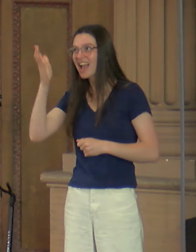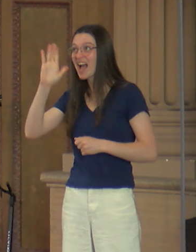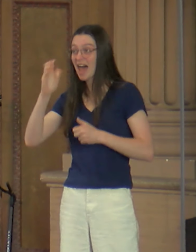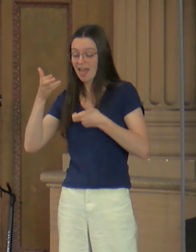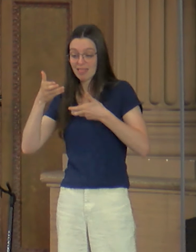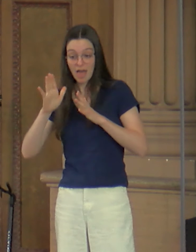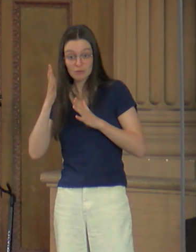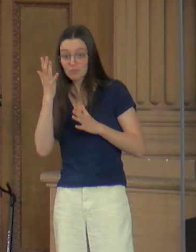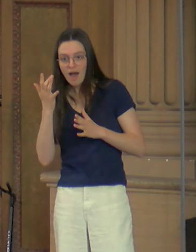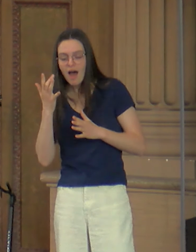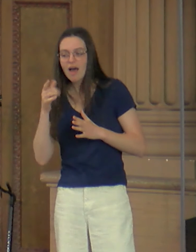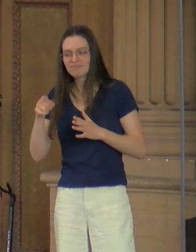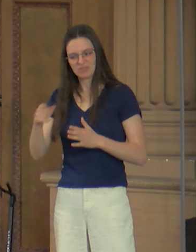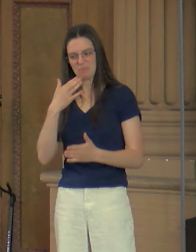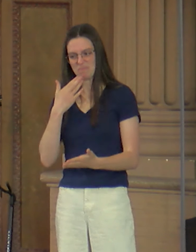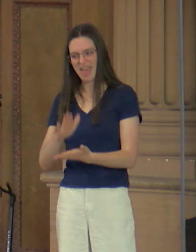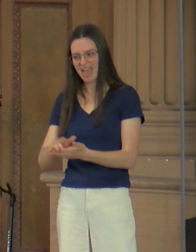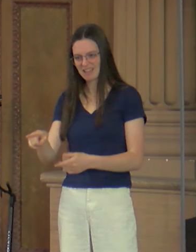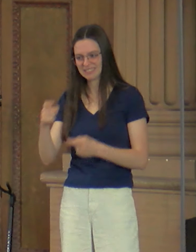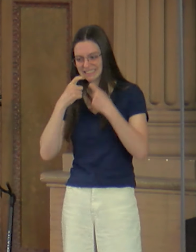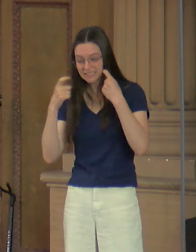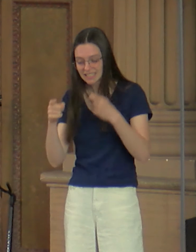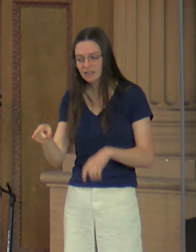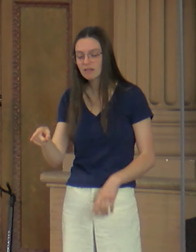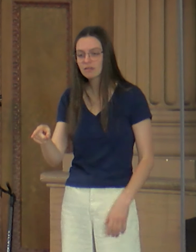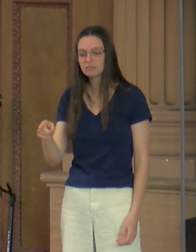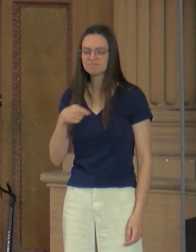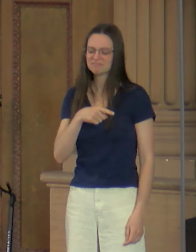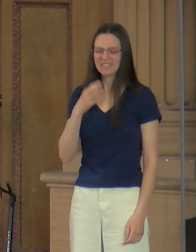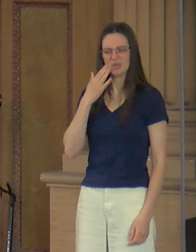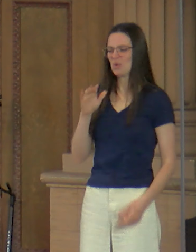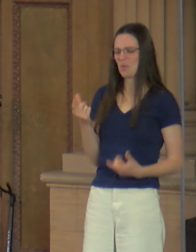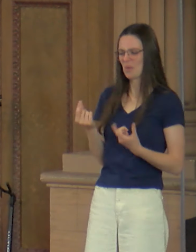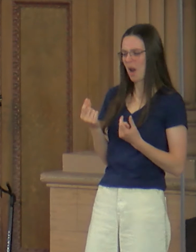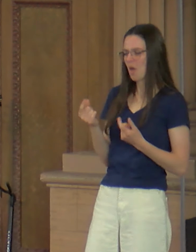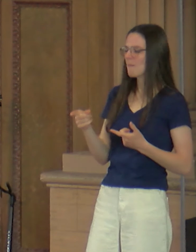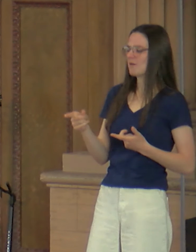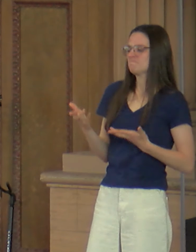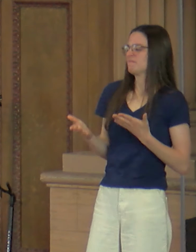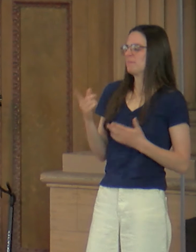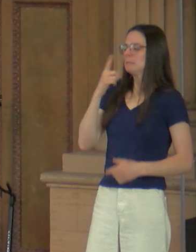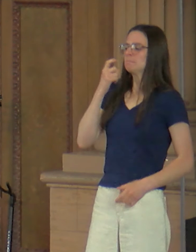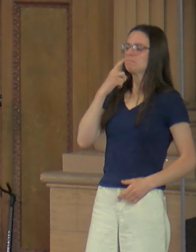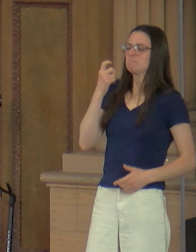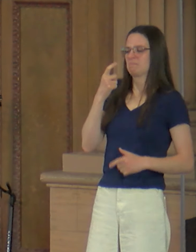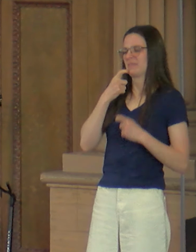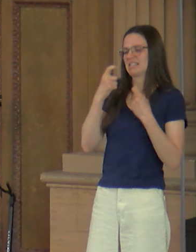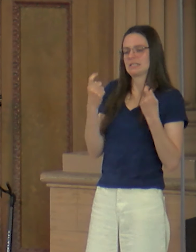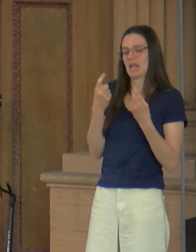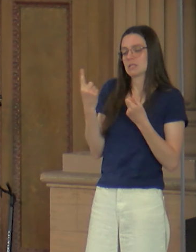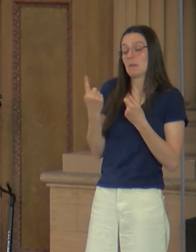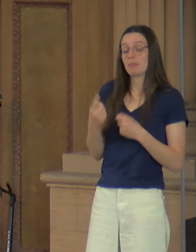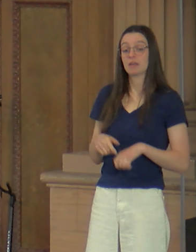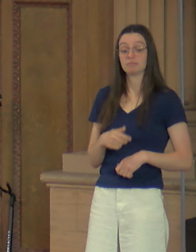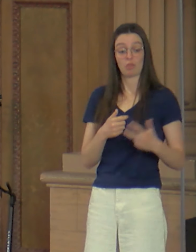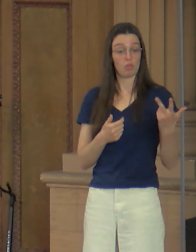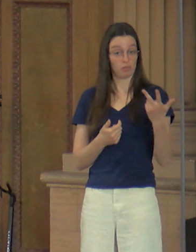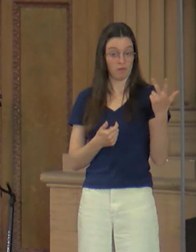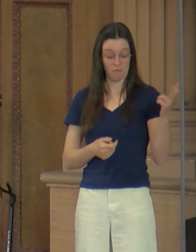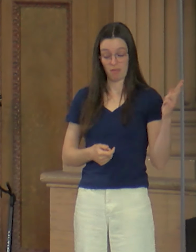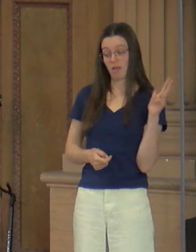to really bad people. And they didn't know what Job did, but they knew that he must have done something. So they come to try to comfort him. They